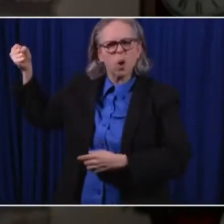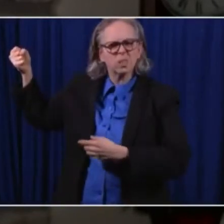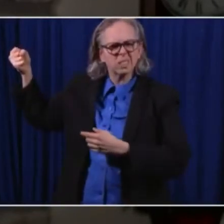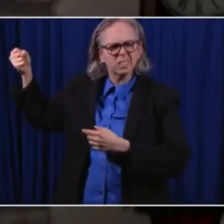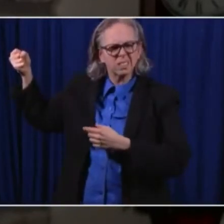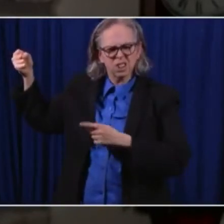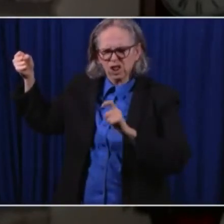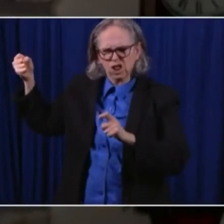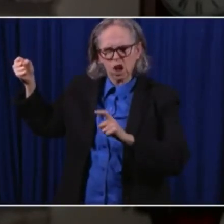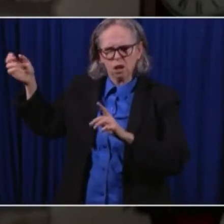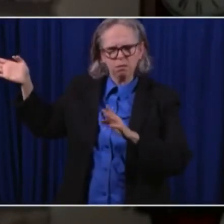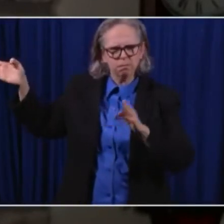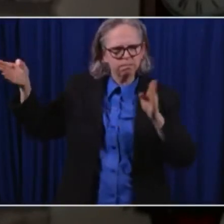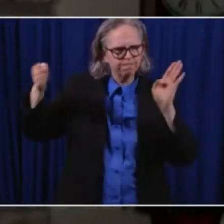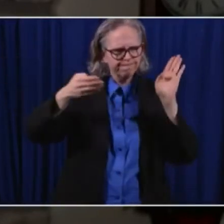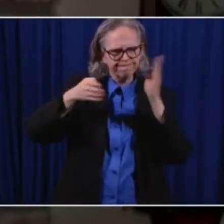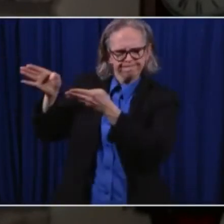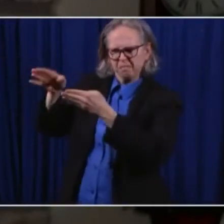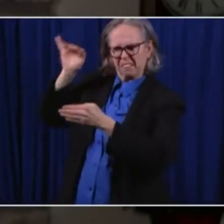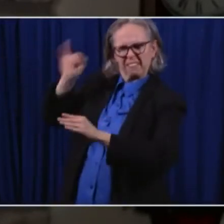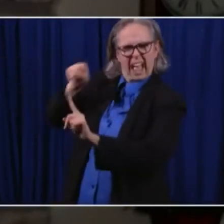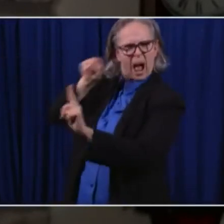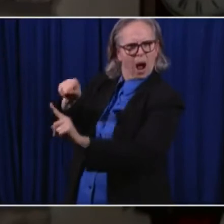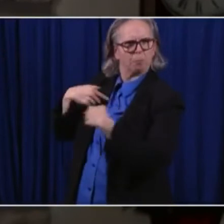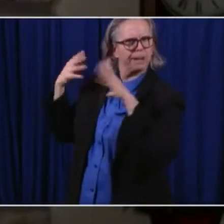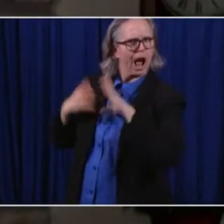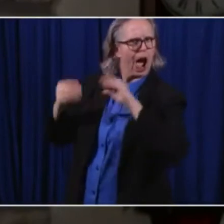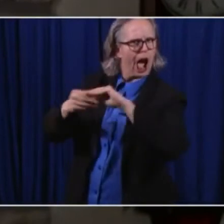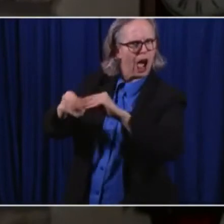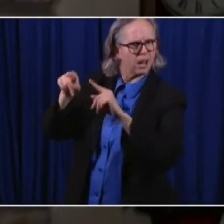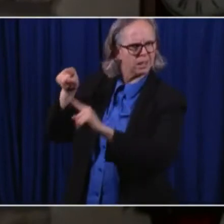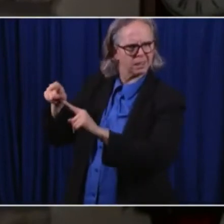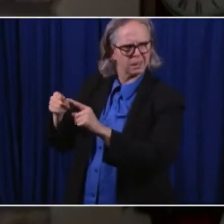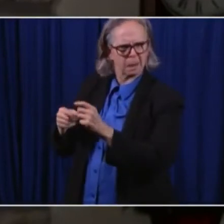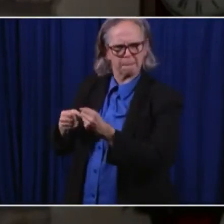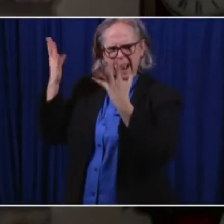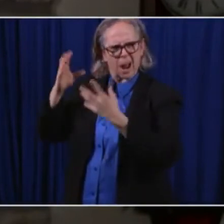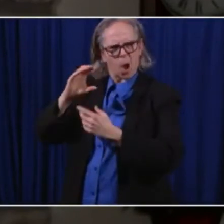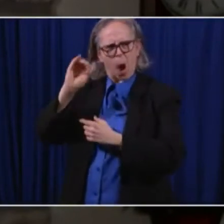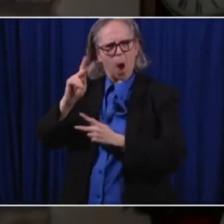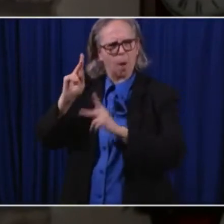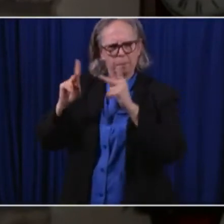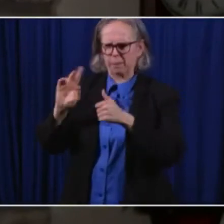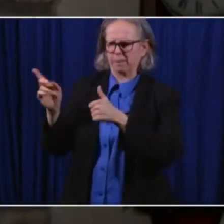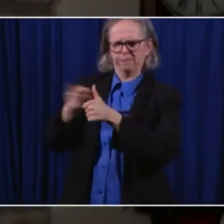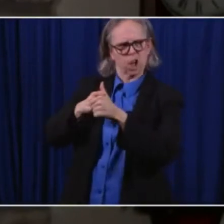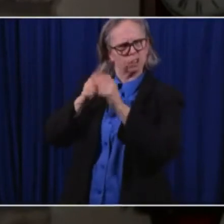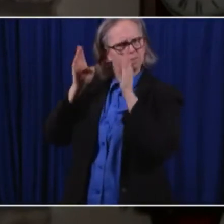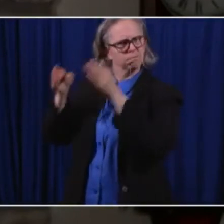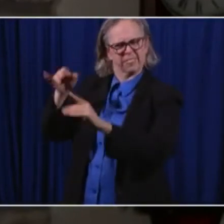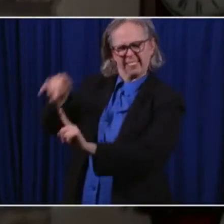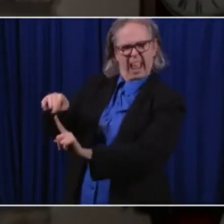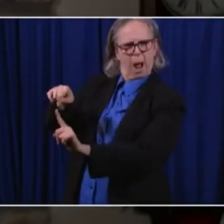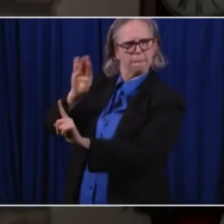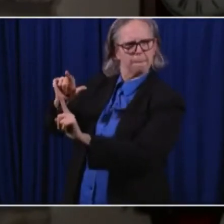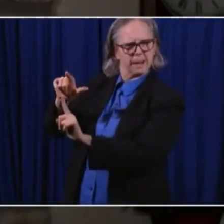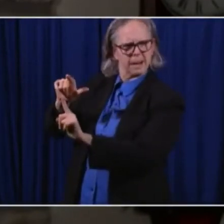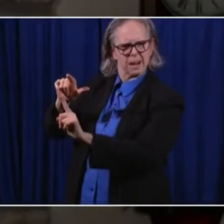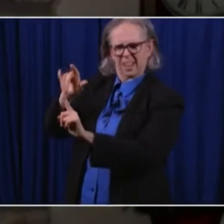them, where we know there are things that will absolutely save lives, protect children, protect